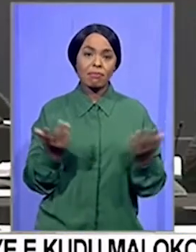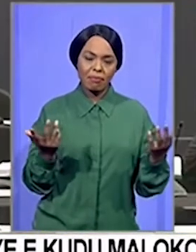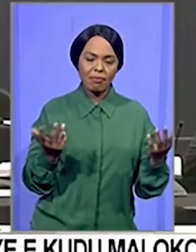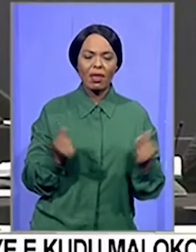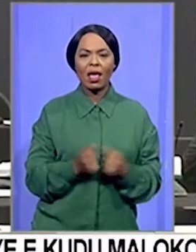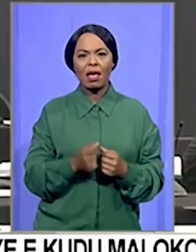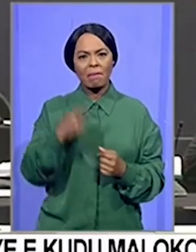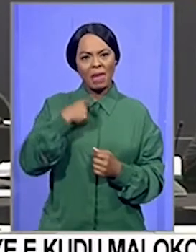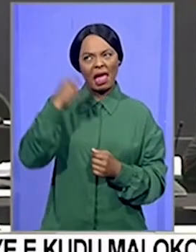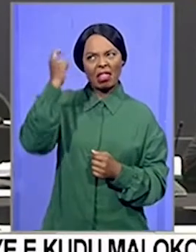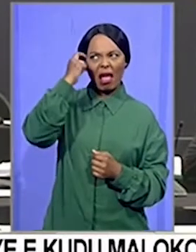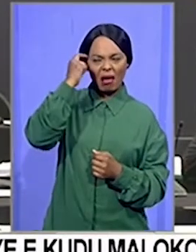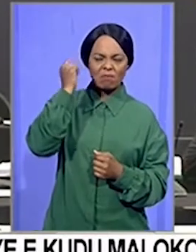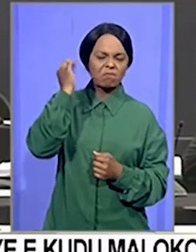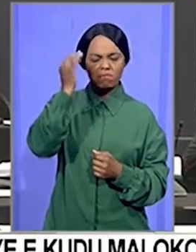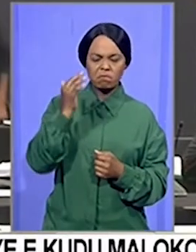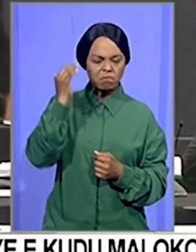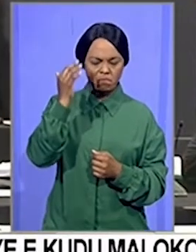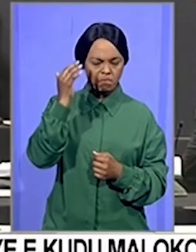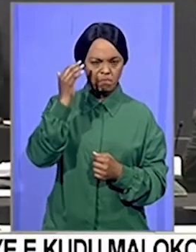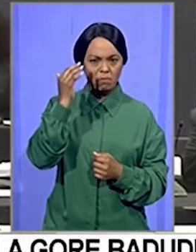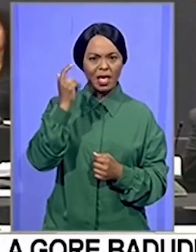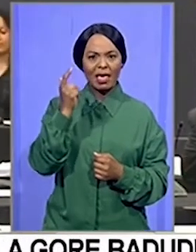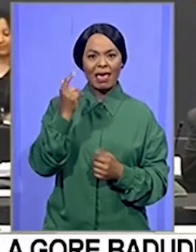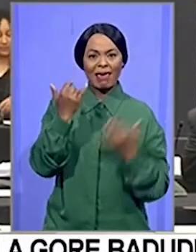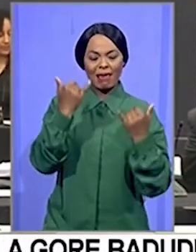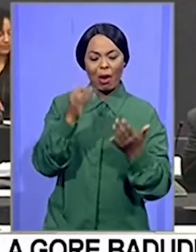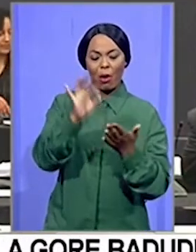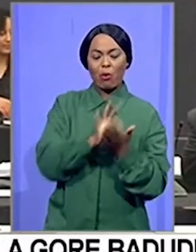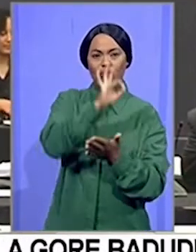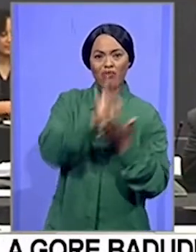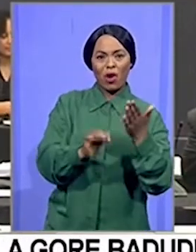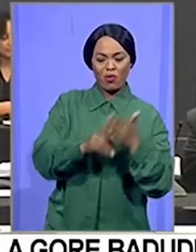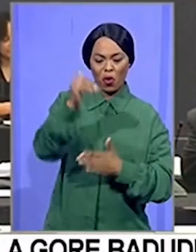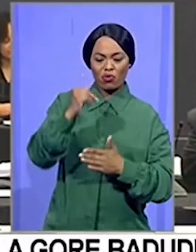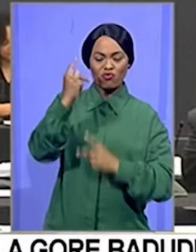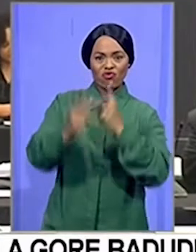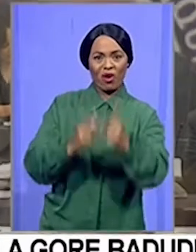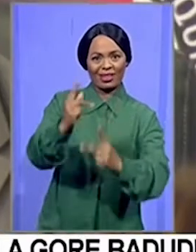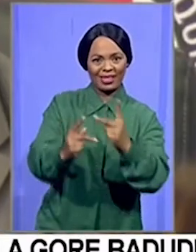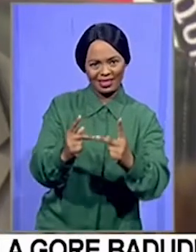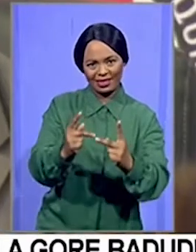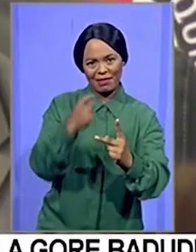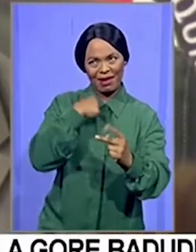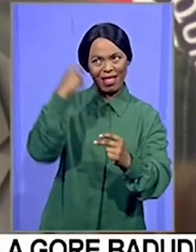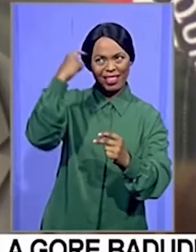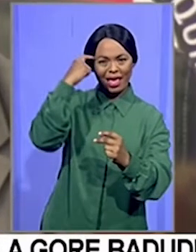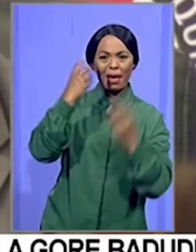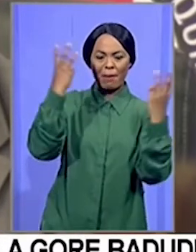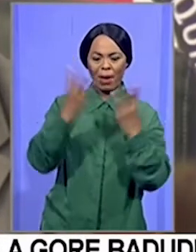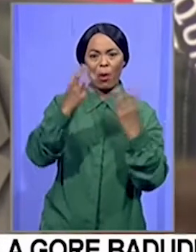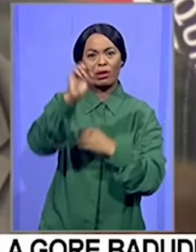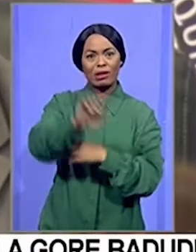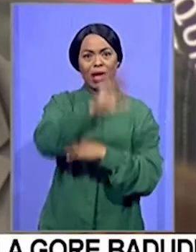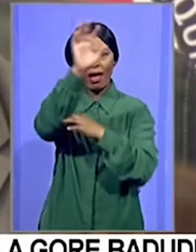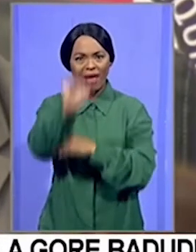Kakanyo ya ka godimo tabeng ya tshebedišo ya dikgetho mo nageng e ka tsela e ke nyaka gore batho ka moka South Africa re